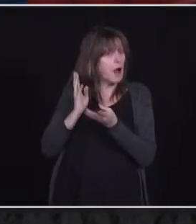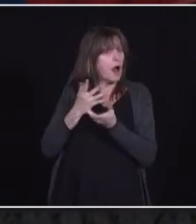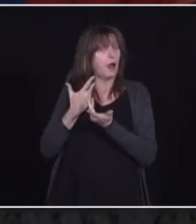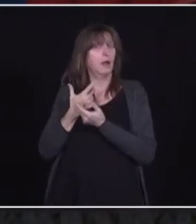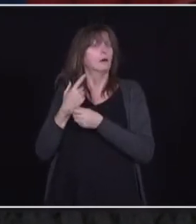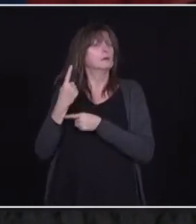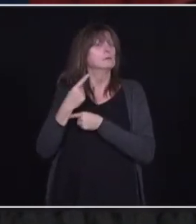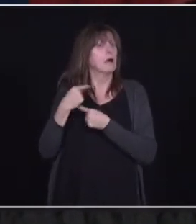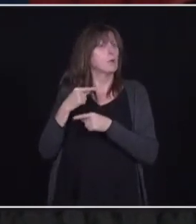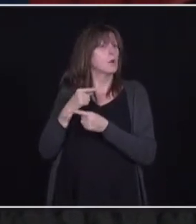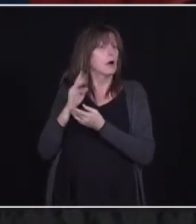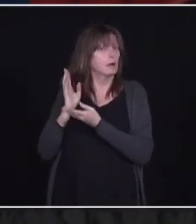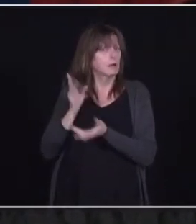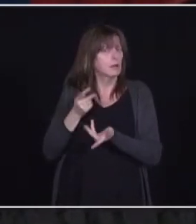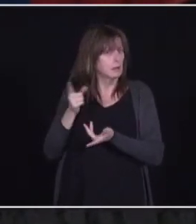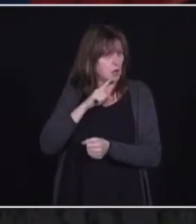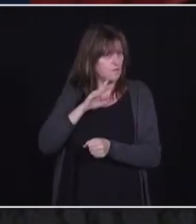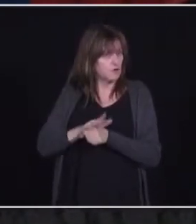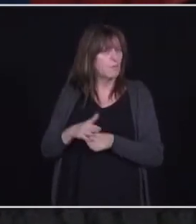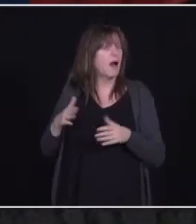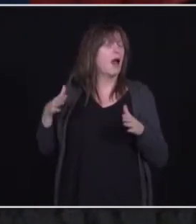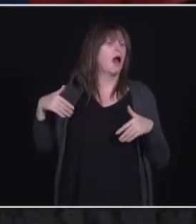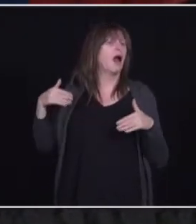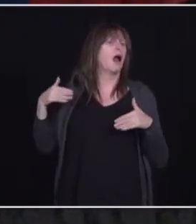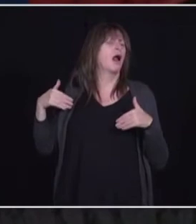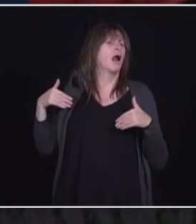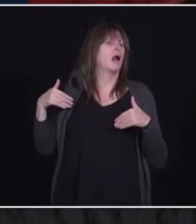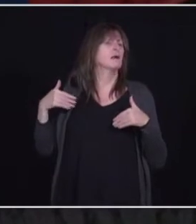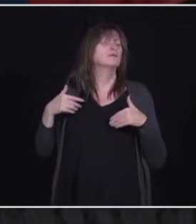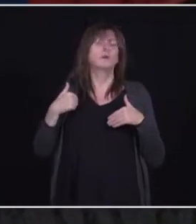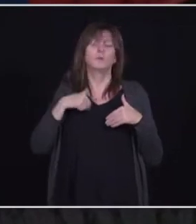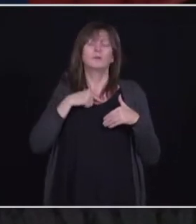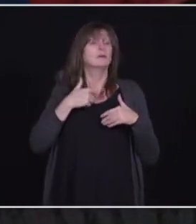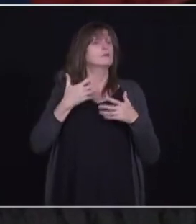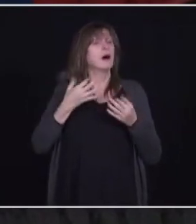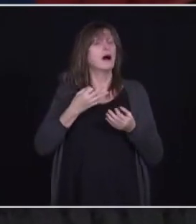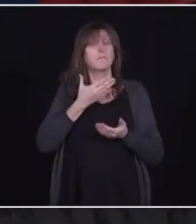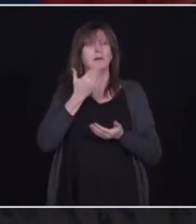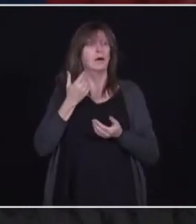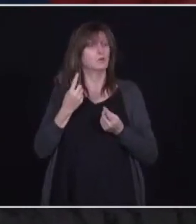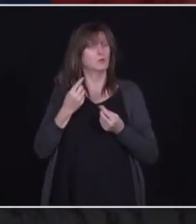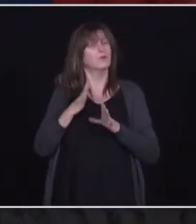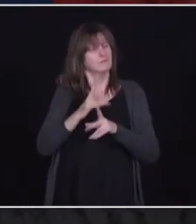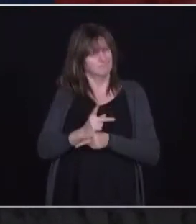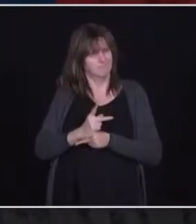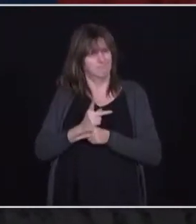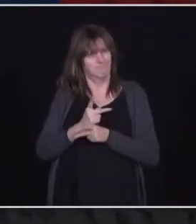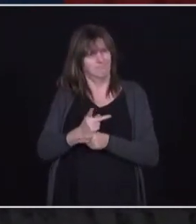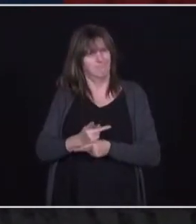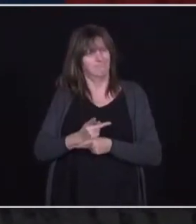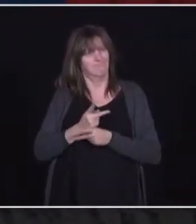0, and those kinds of things, we decided it is better to err on the side of caution in this smaller